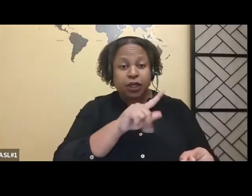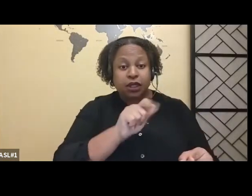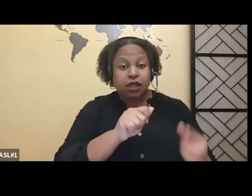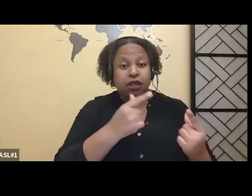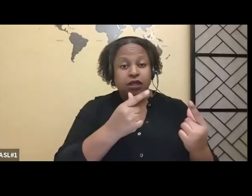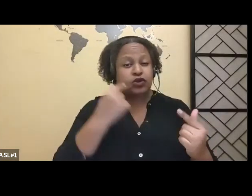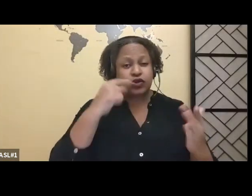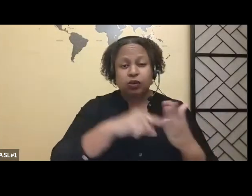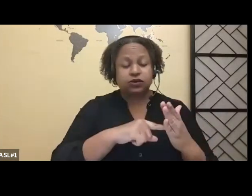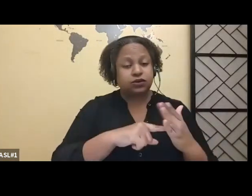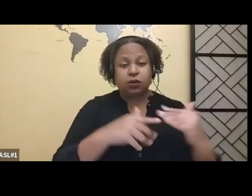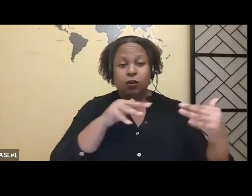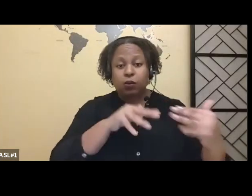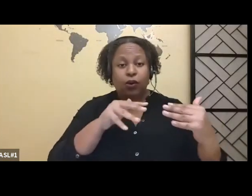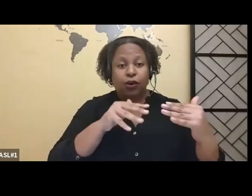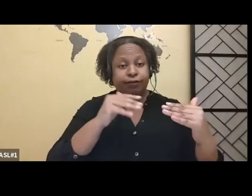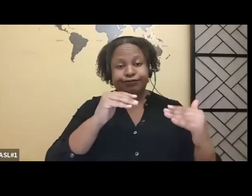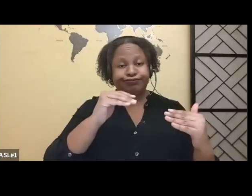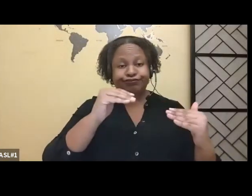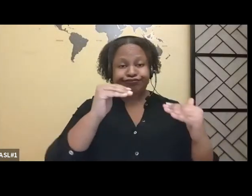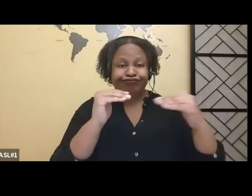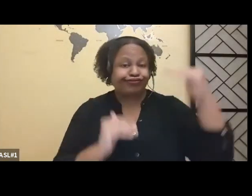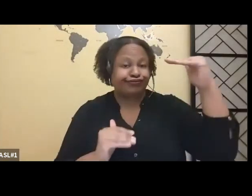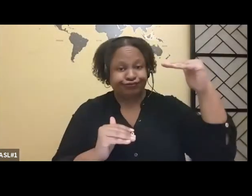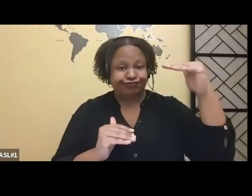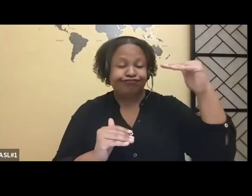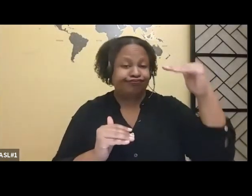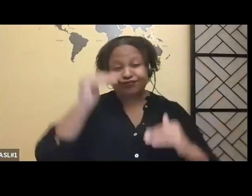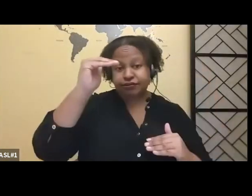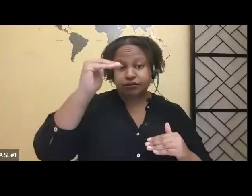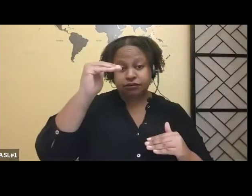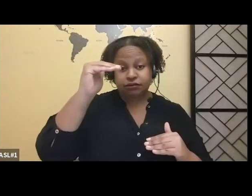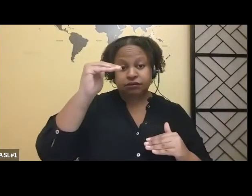their advantage. And Cabral said, well,